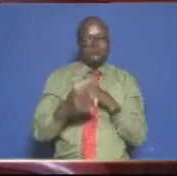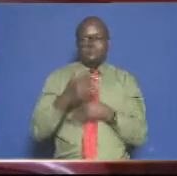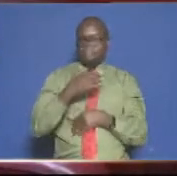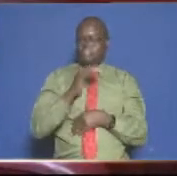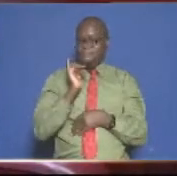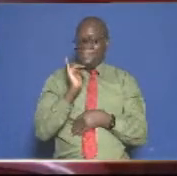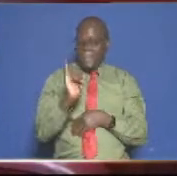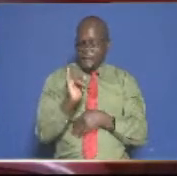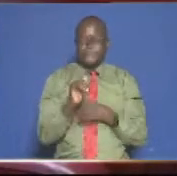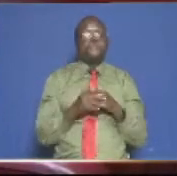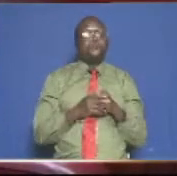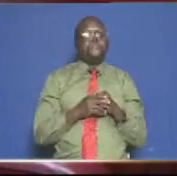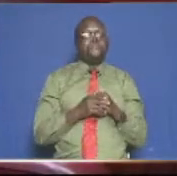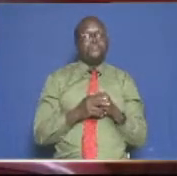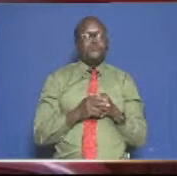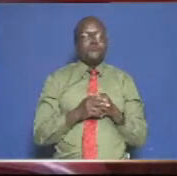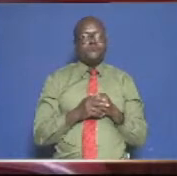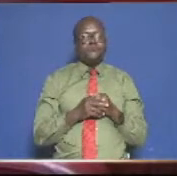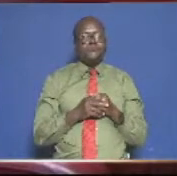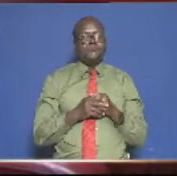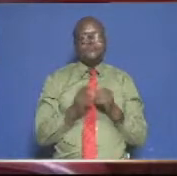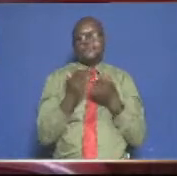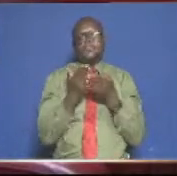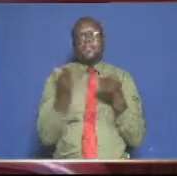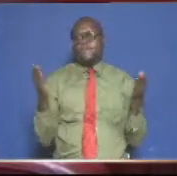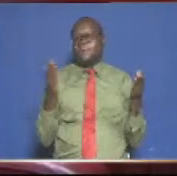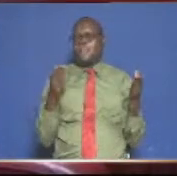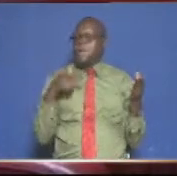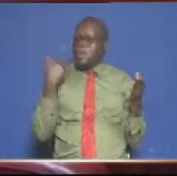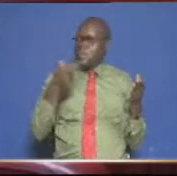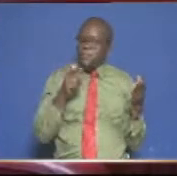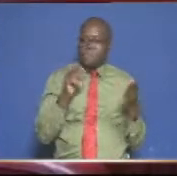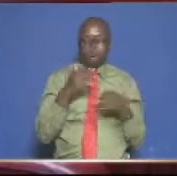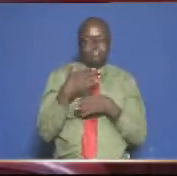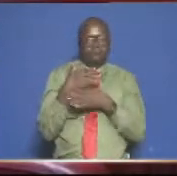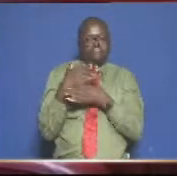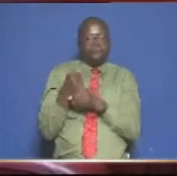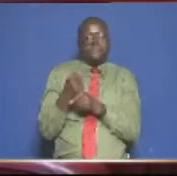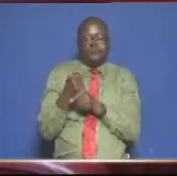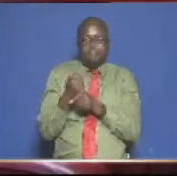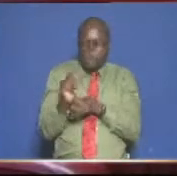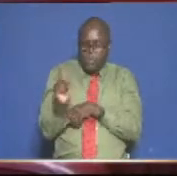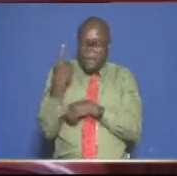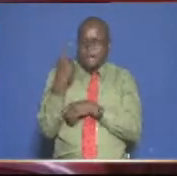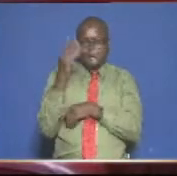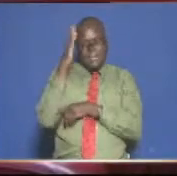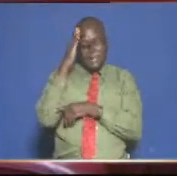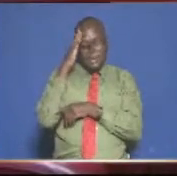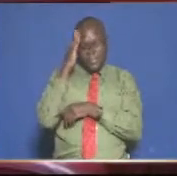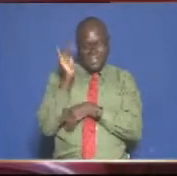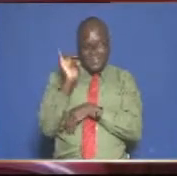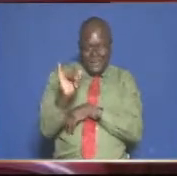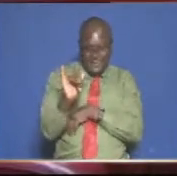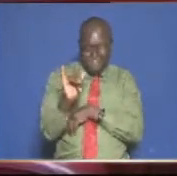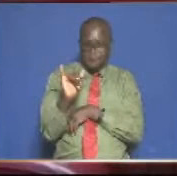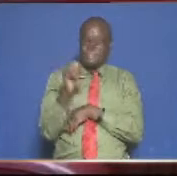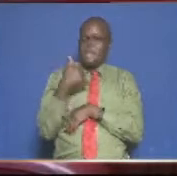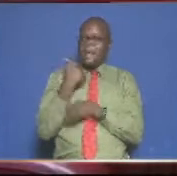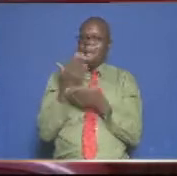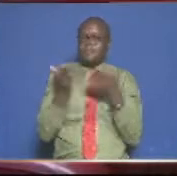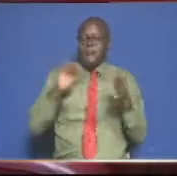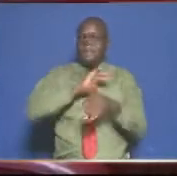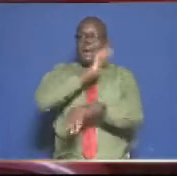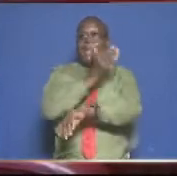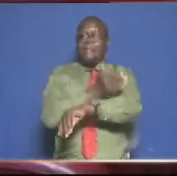Speaker, this is someone who really could trust you once he knows that you have some